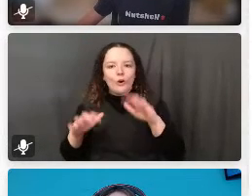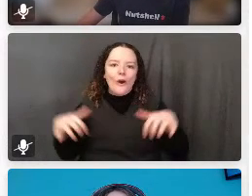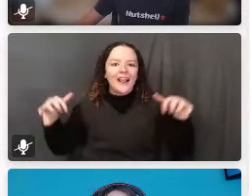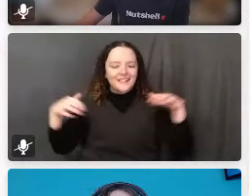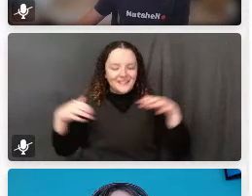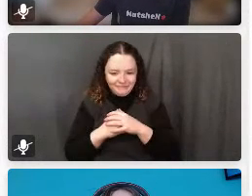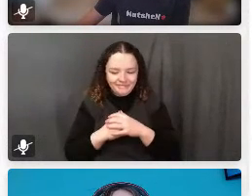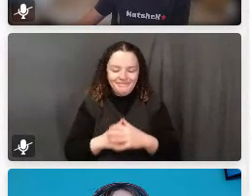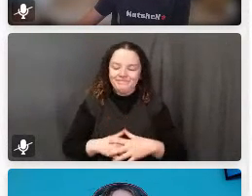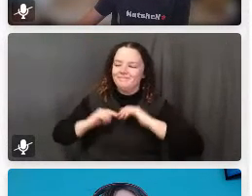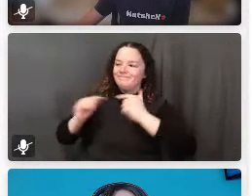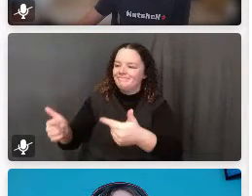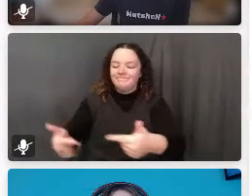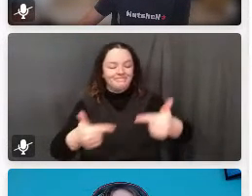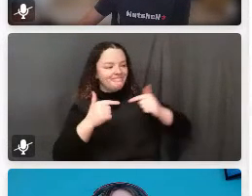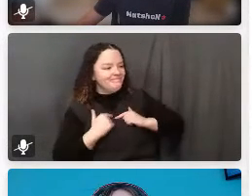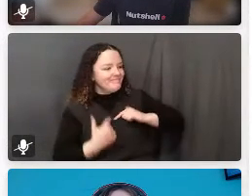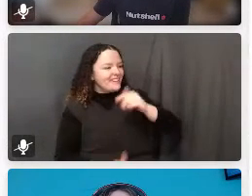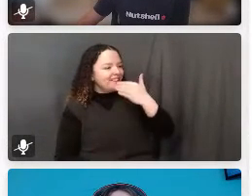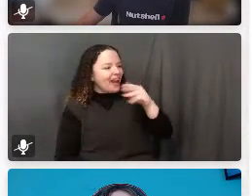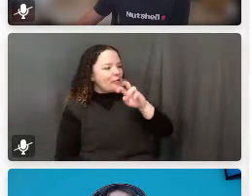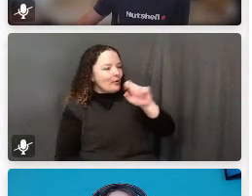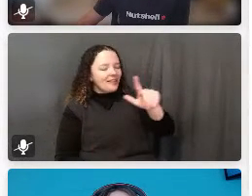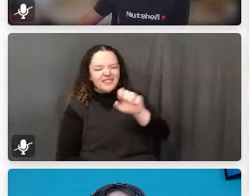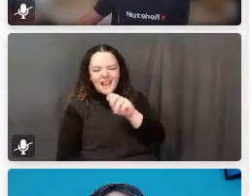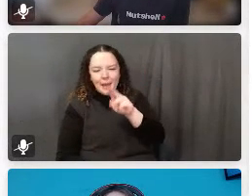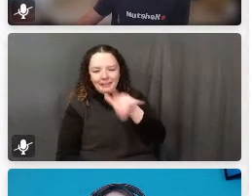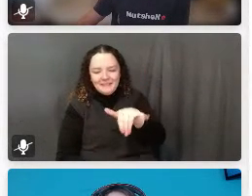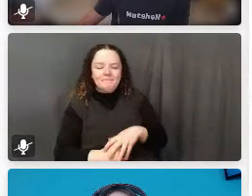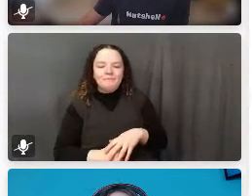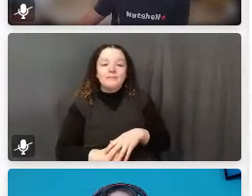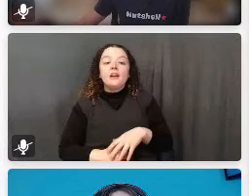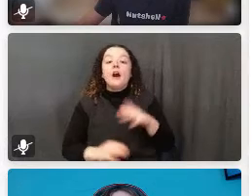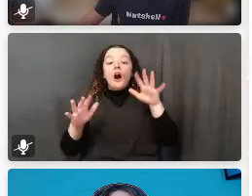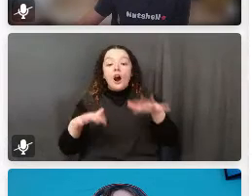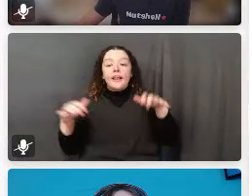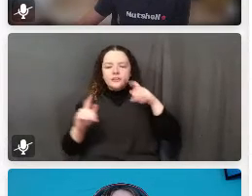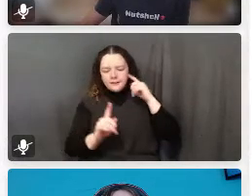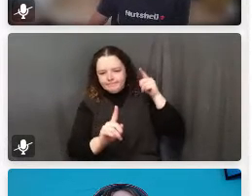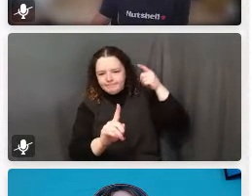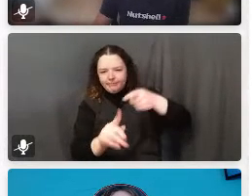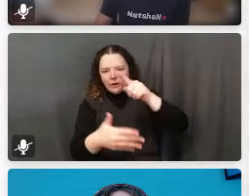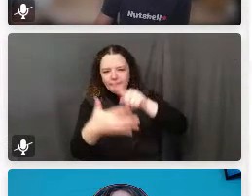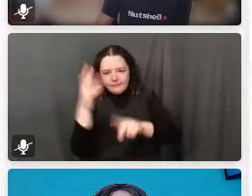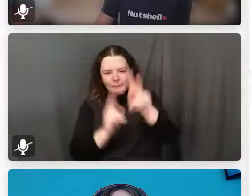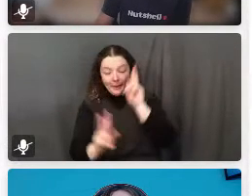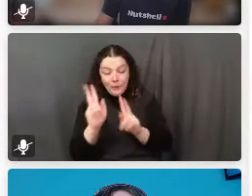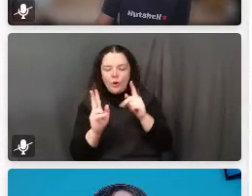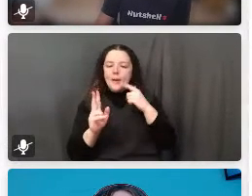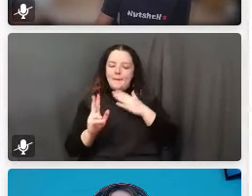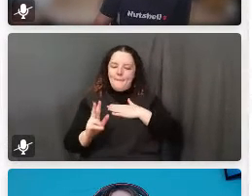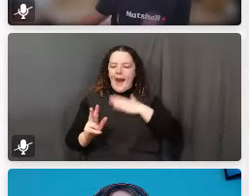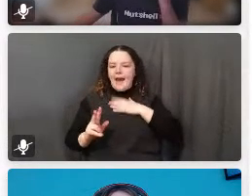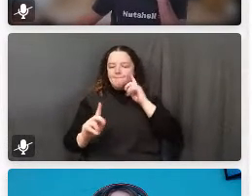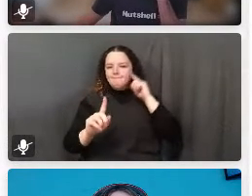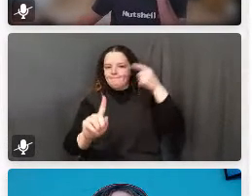Awesome. Thank you, Will. So, as a refresher, audiences are targeted lists of individuals to which your campaign's aimed. So, while you can send